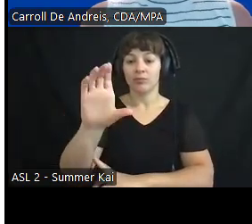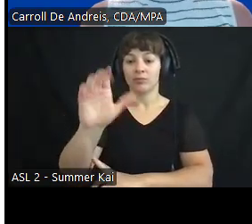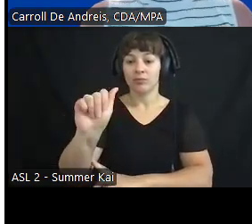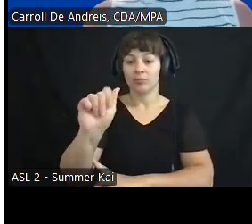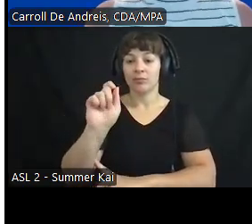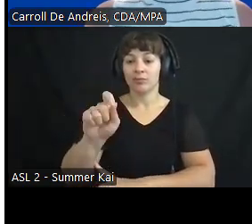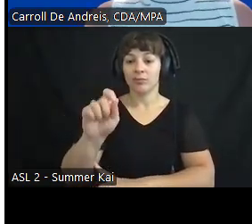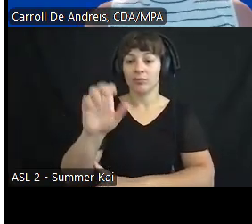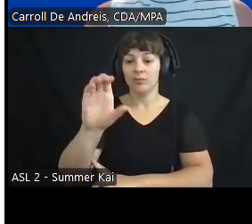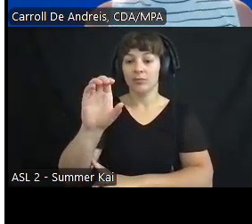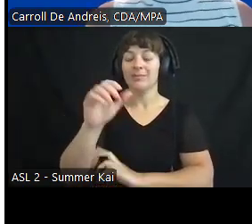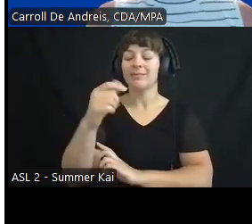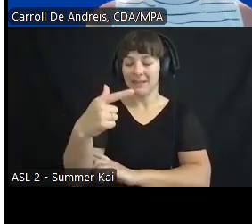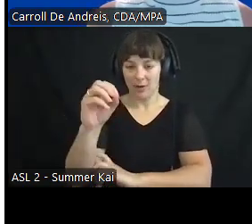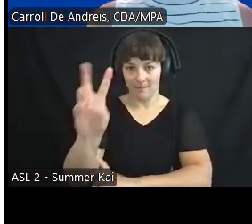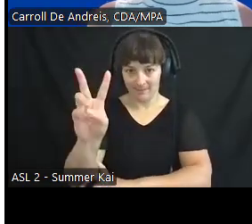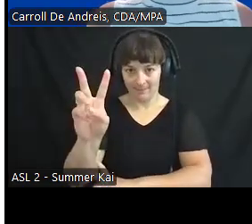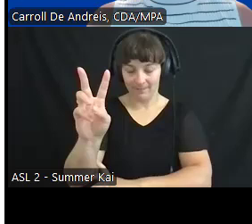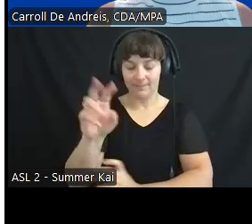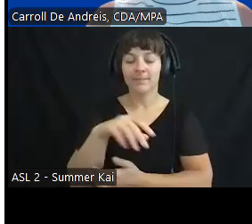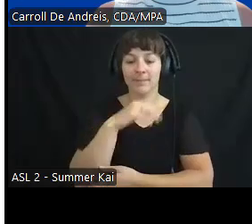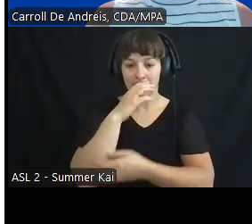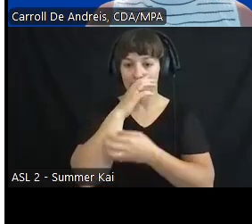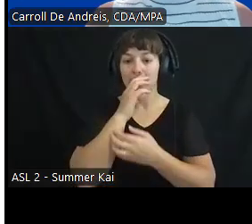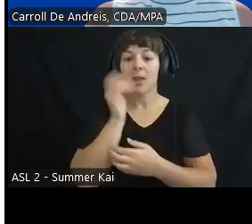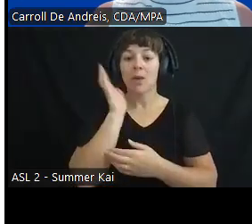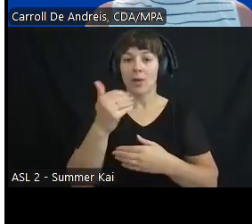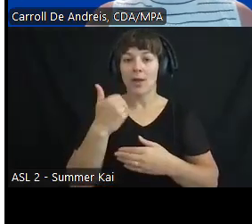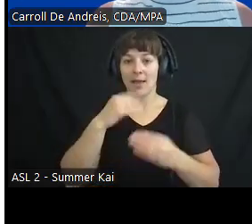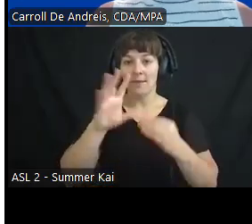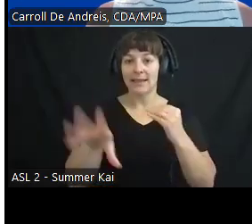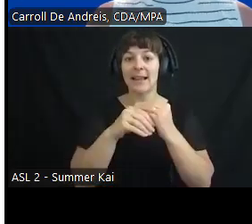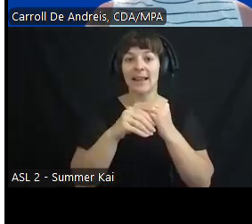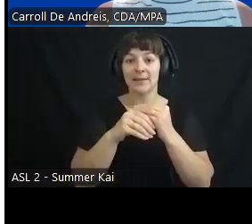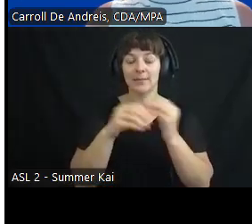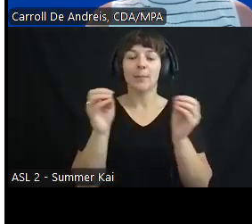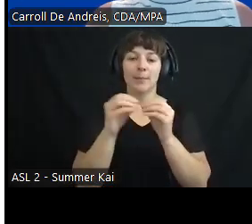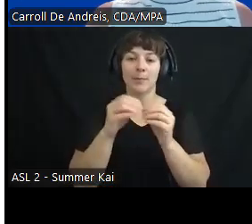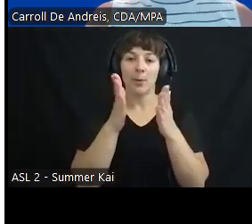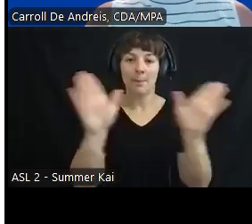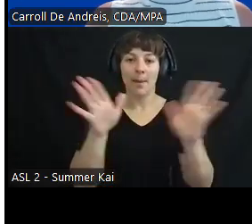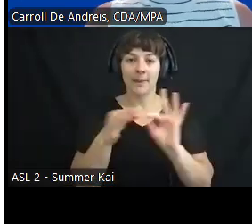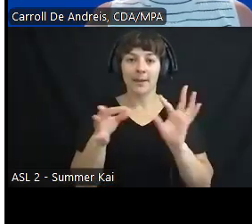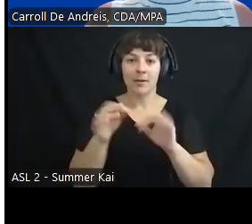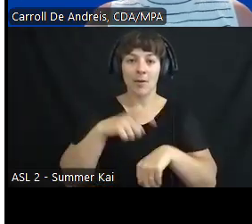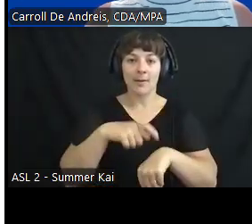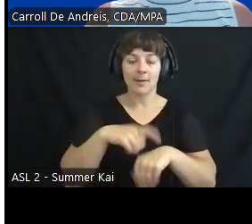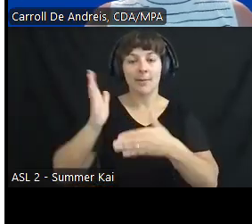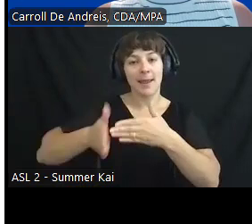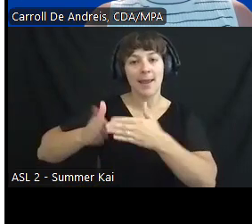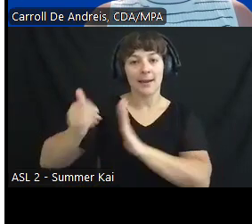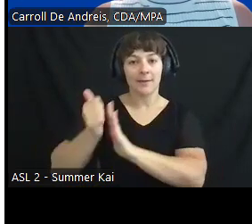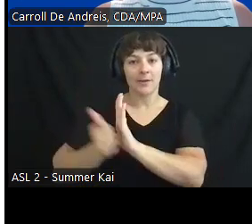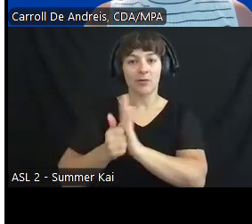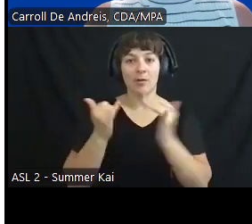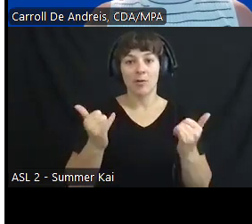engage@aging.ca.gov. We will have an additional public comment period towards the end of the agenda.